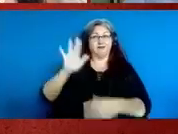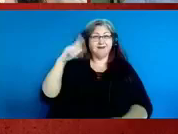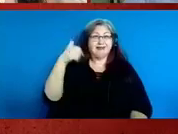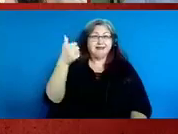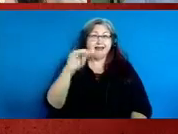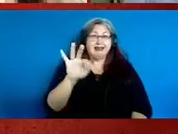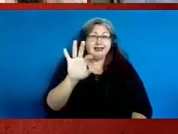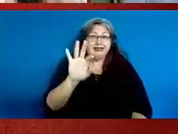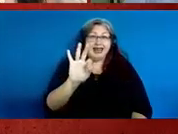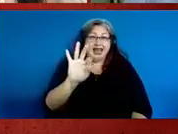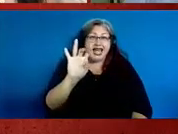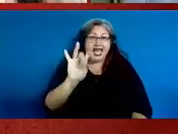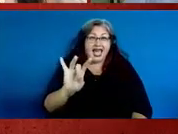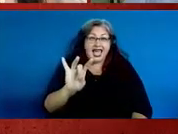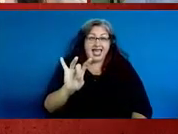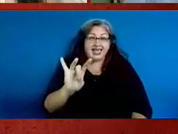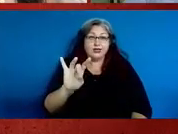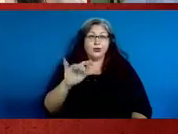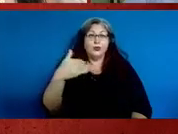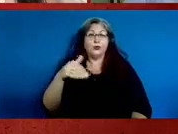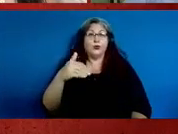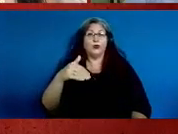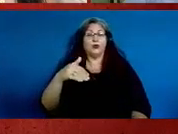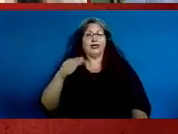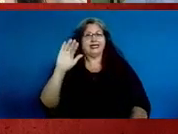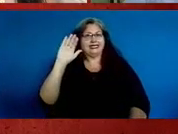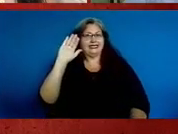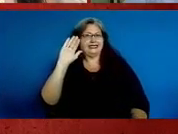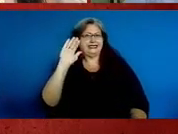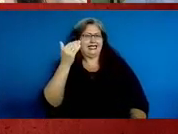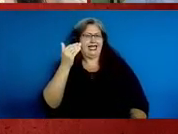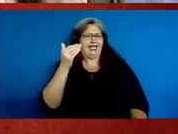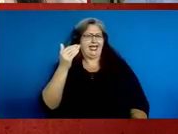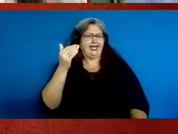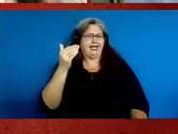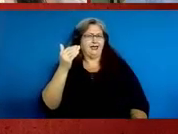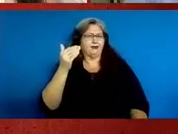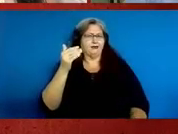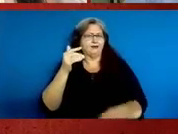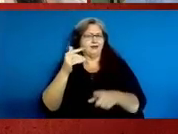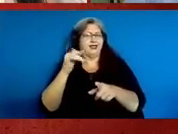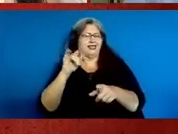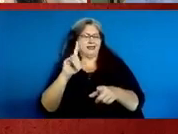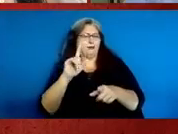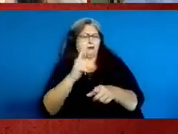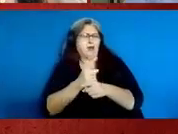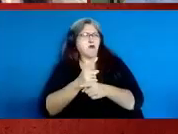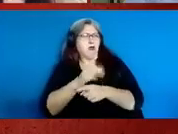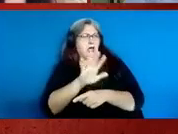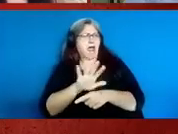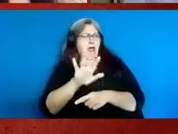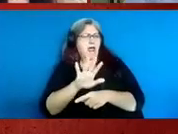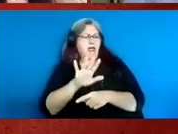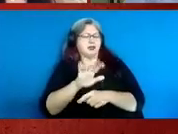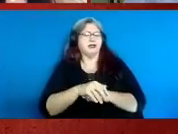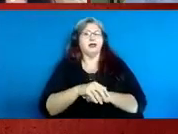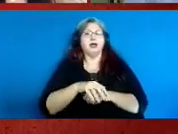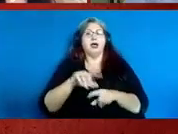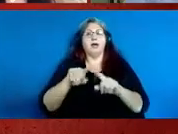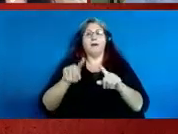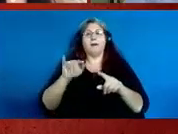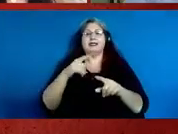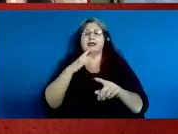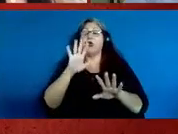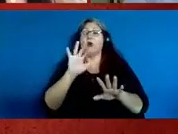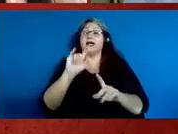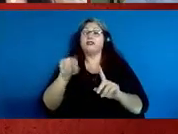1998. Wow. It seems like, you know, right. sounds about right. Well, that's when